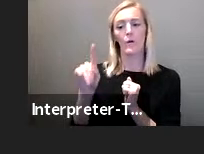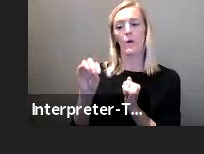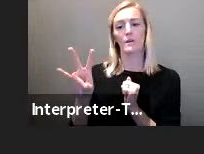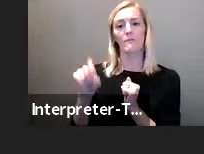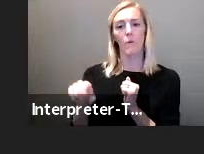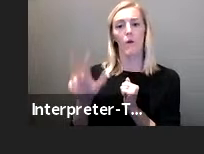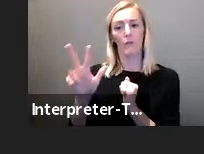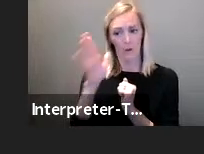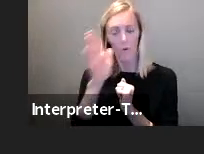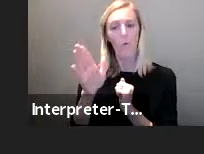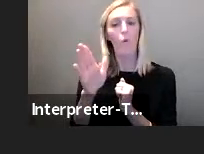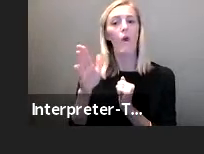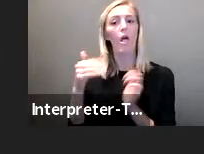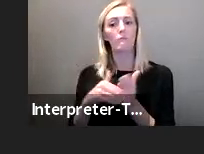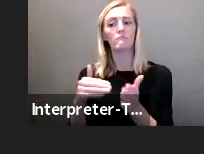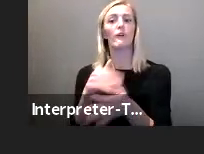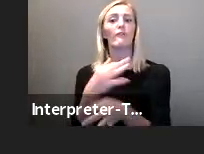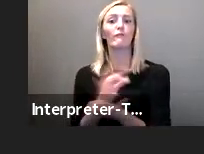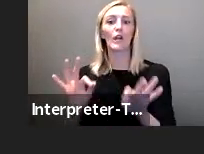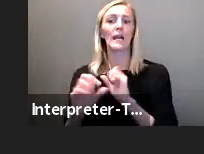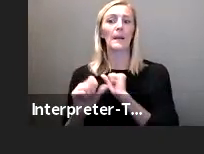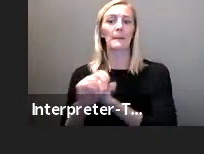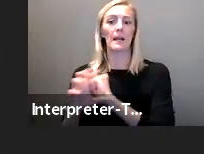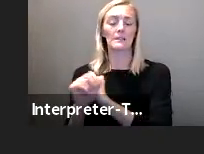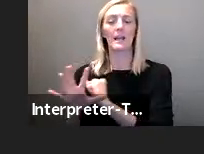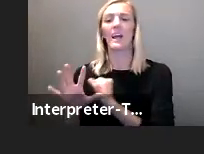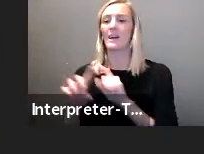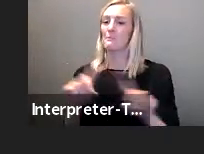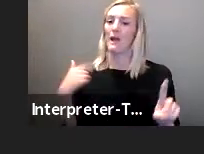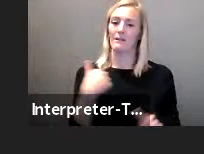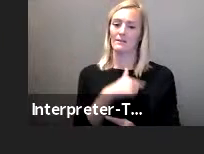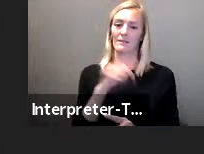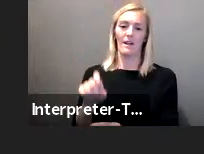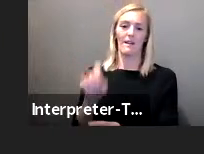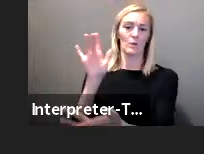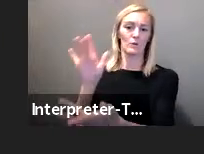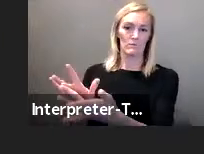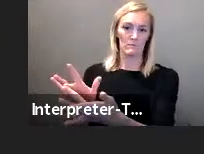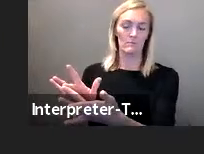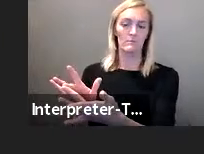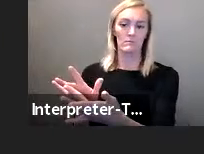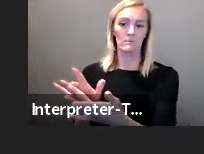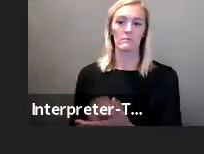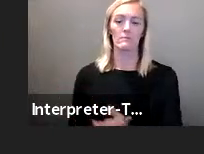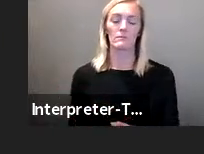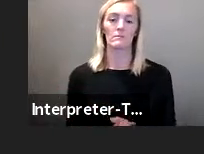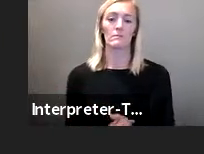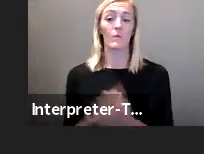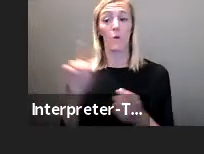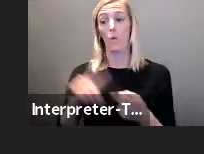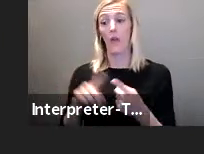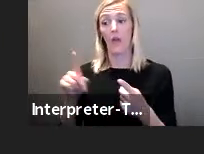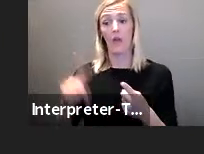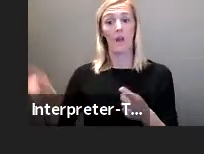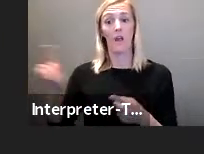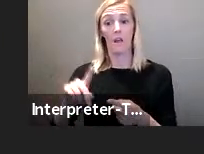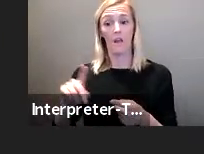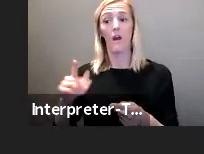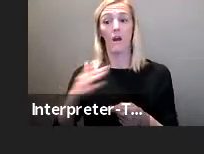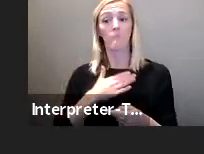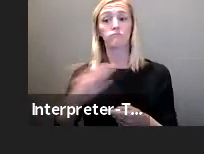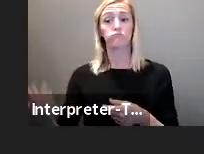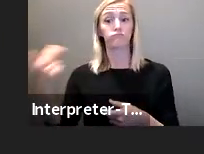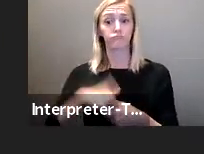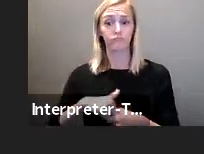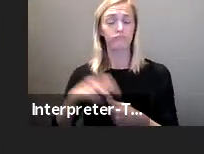free PSAs. But we had to reach out to them, and once they came on board, in both cases, they're willing